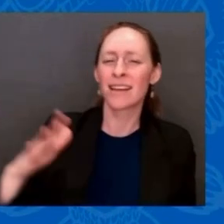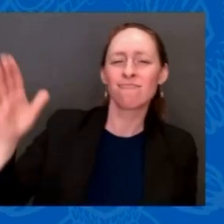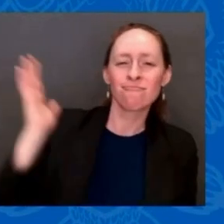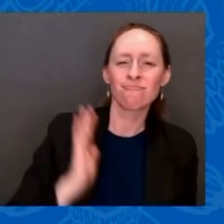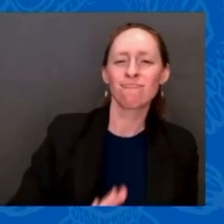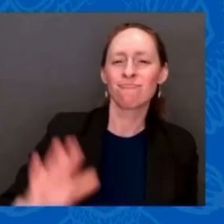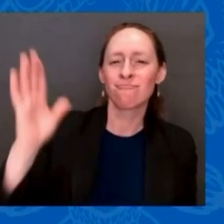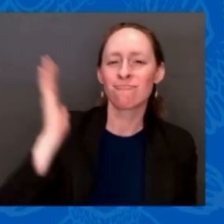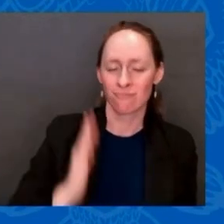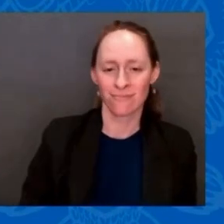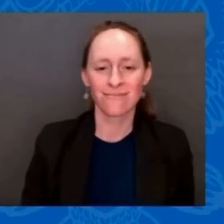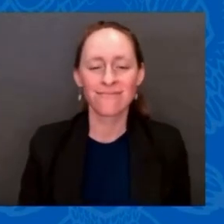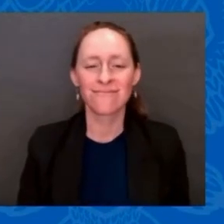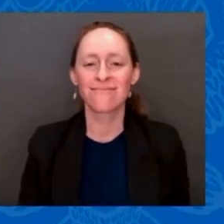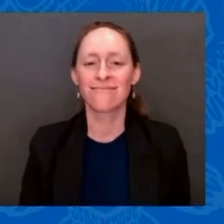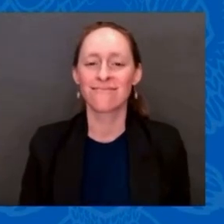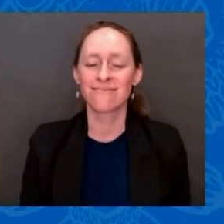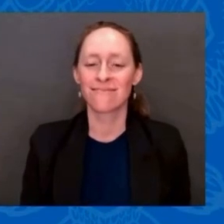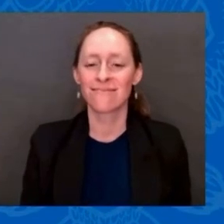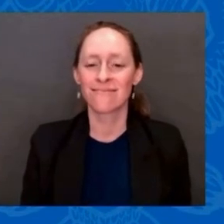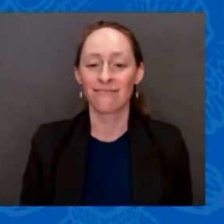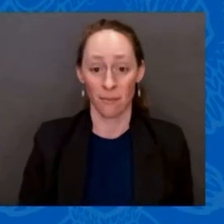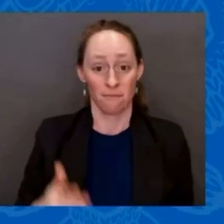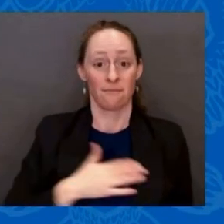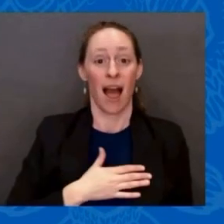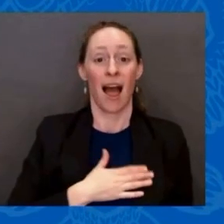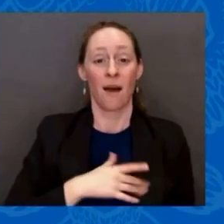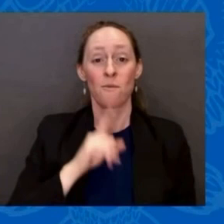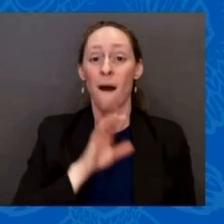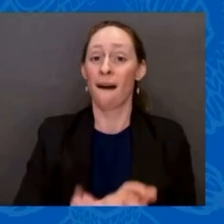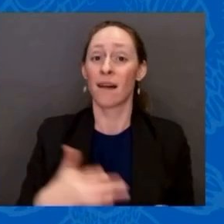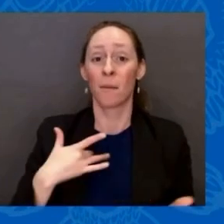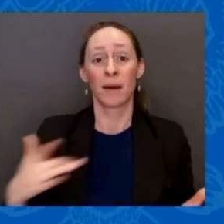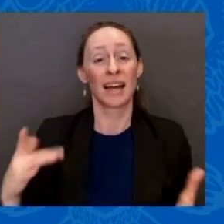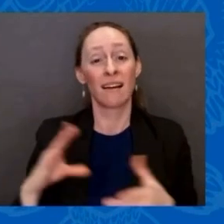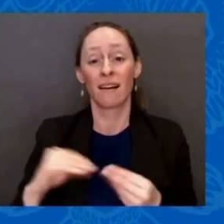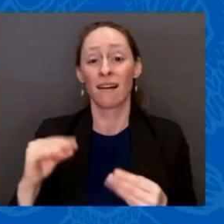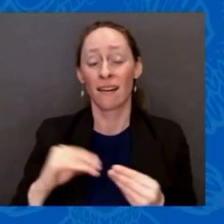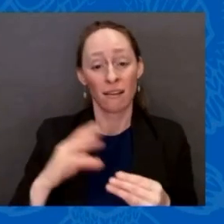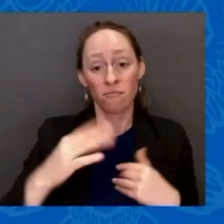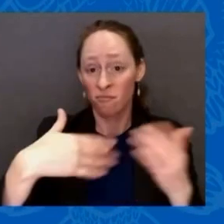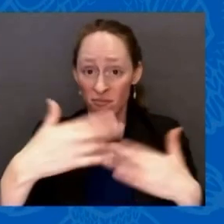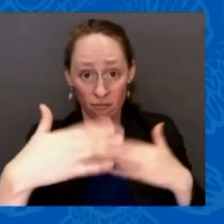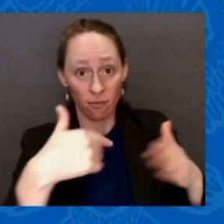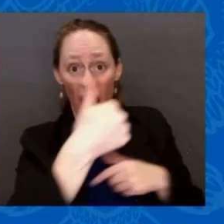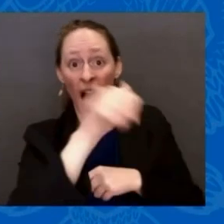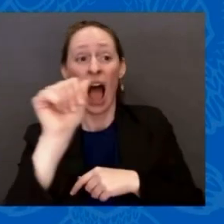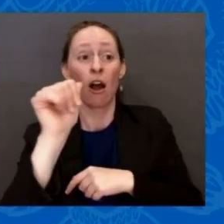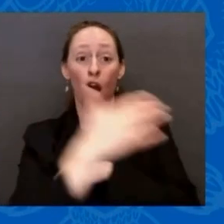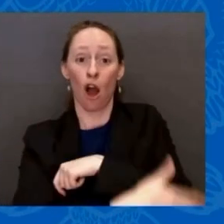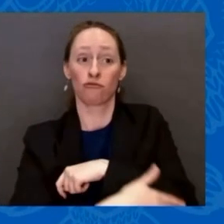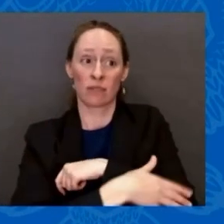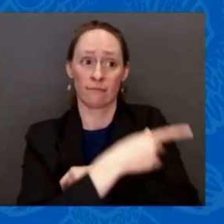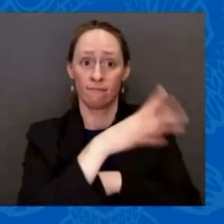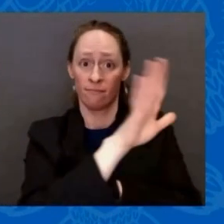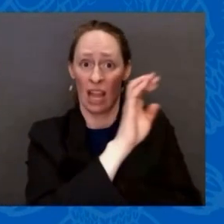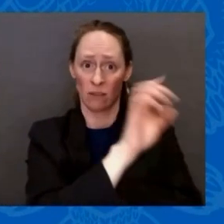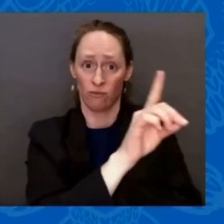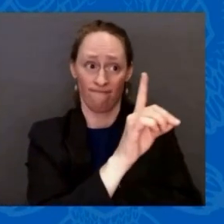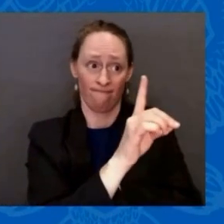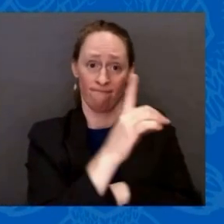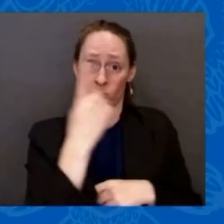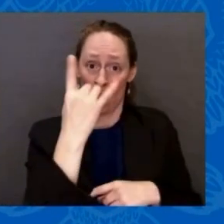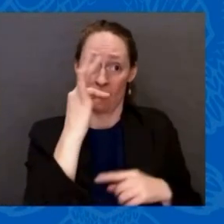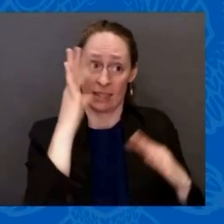out-educates us, will out-compete us. We're not going to let that happen. That's why we're investing significantly in education. I'm determined to